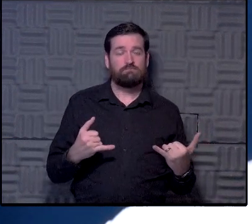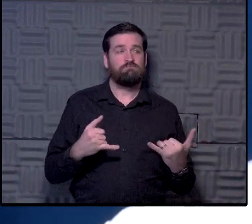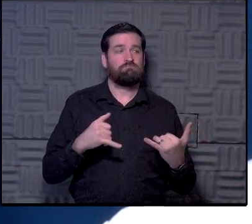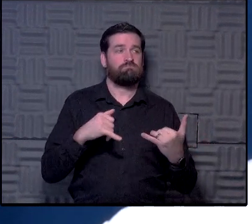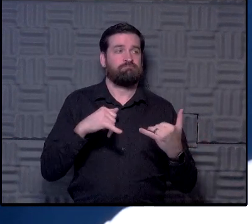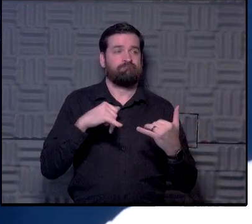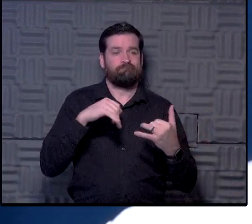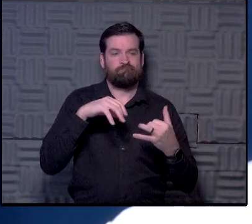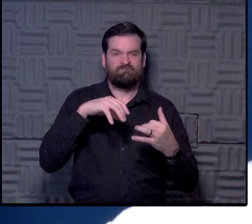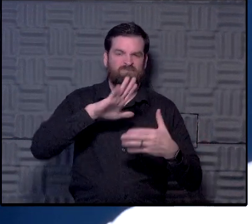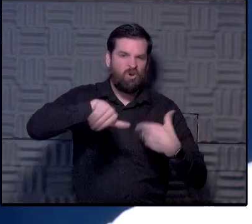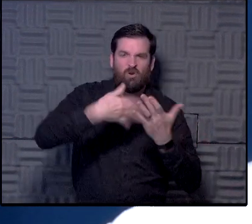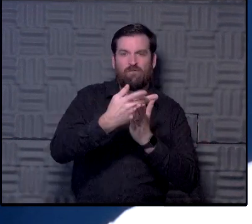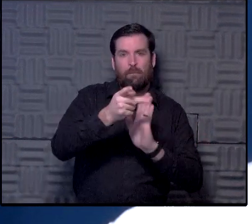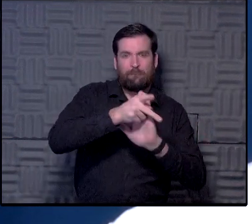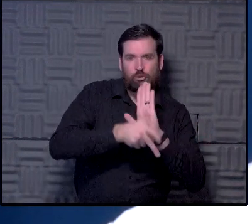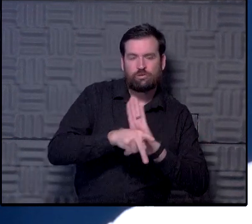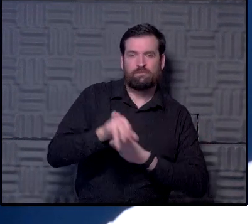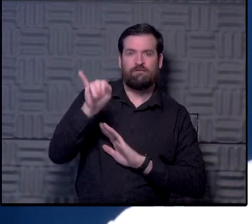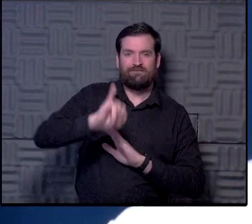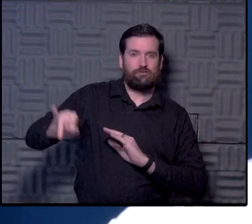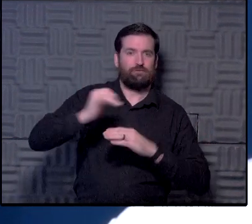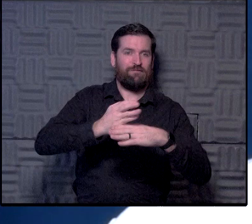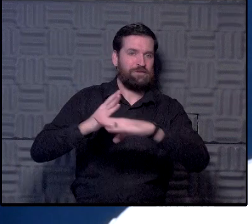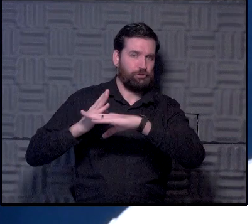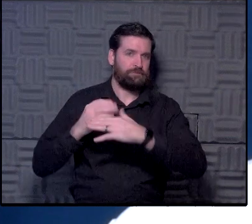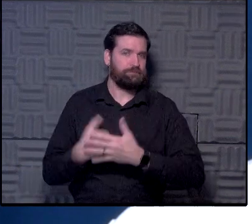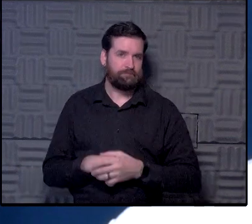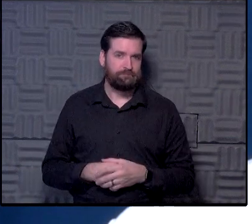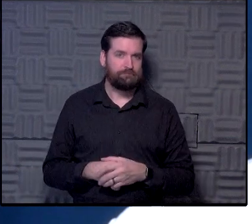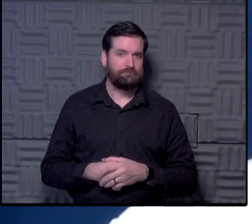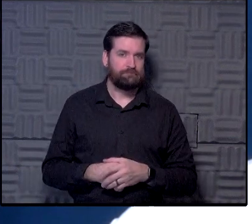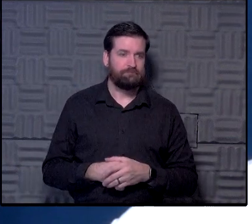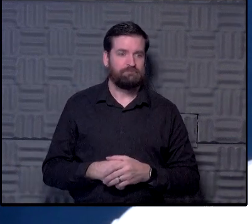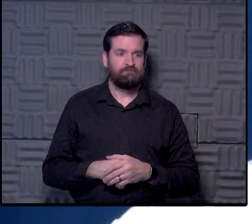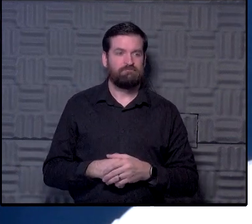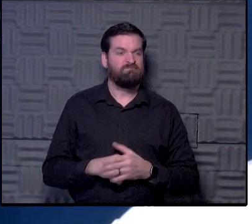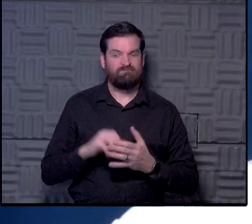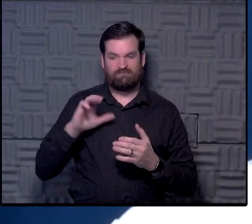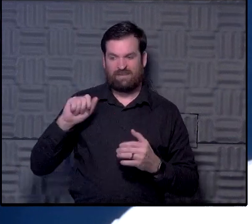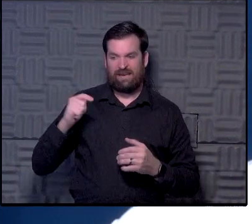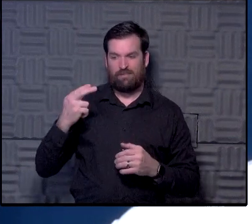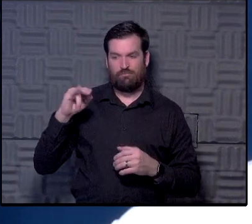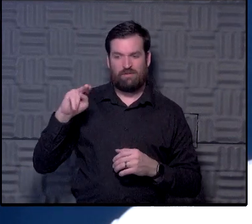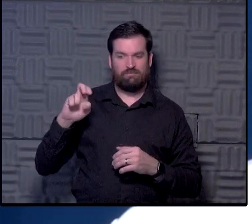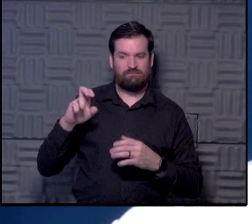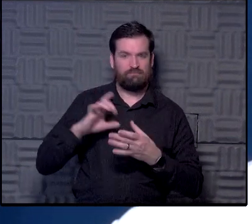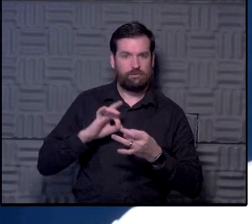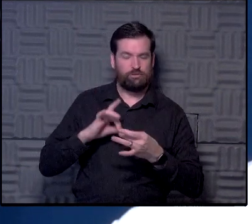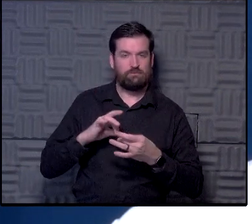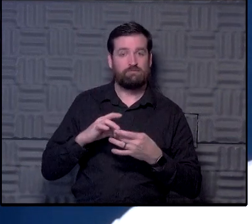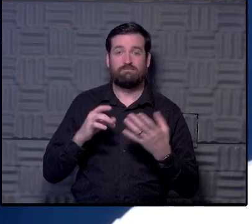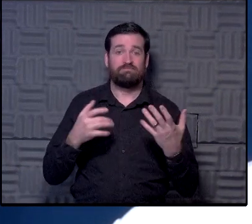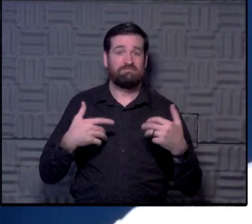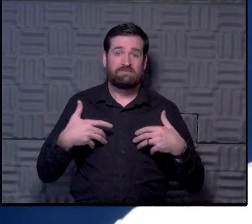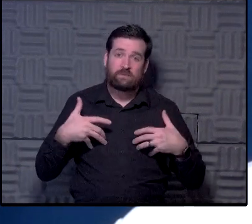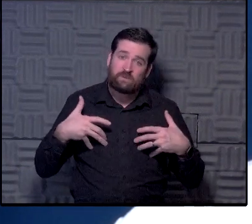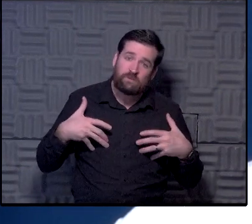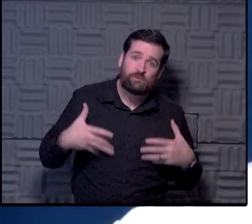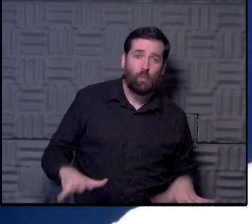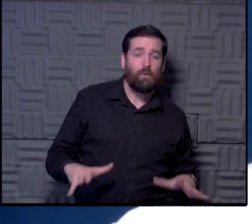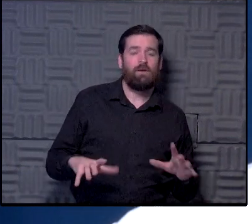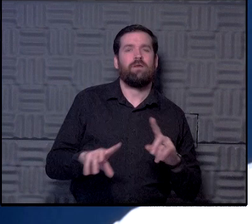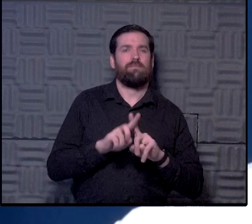of the pillars of infection prevention and all of the things that Catherine just mentioned, right? Even when you don't want to do